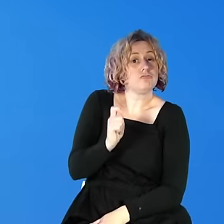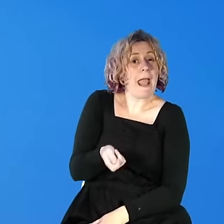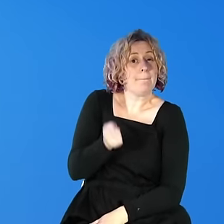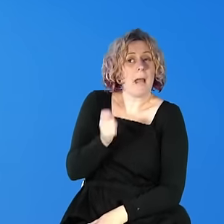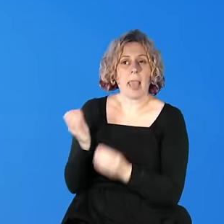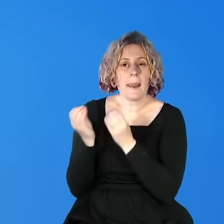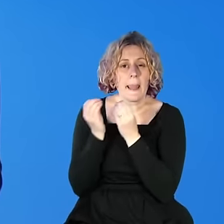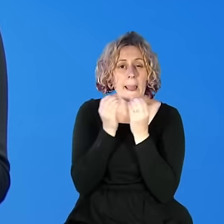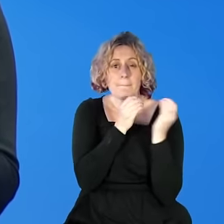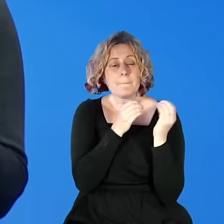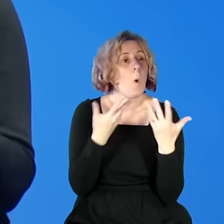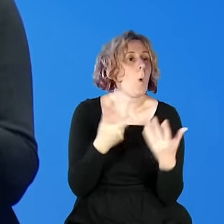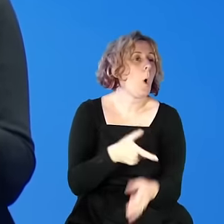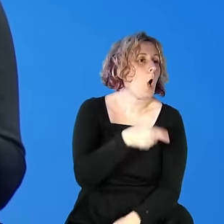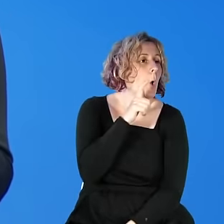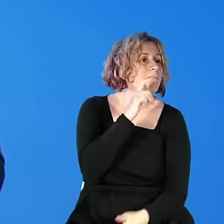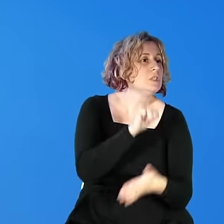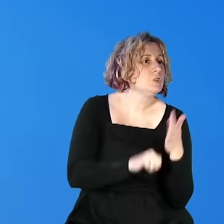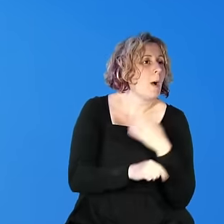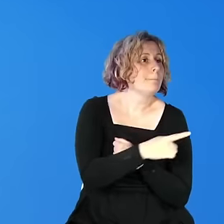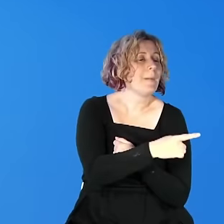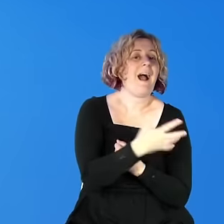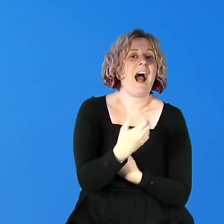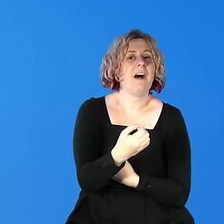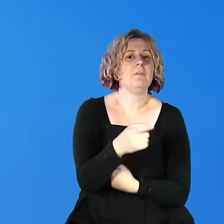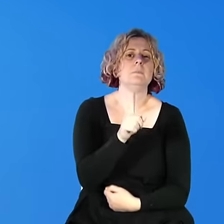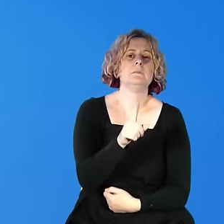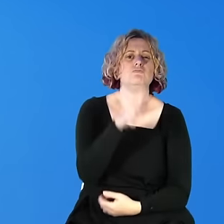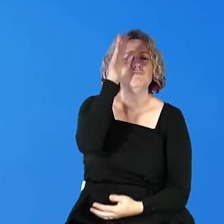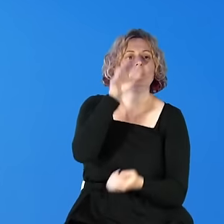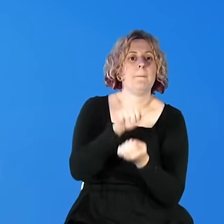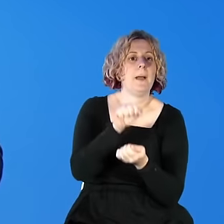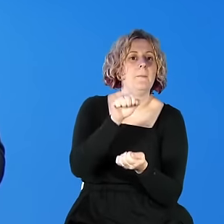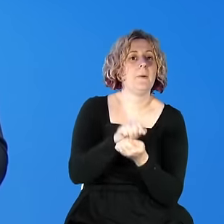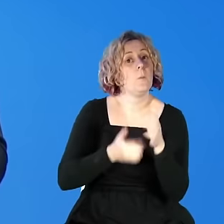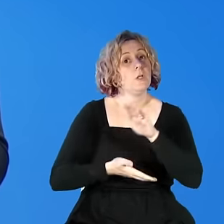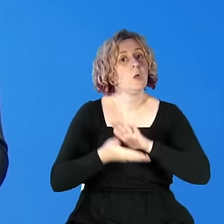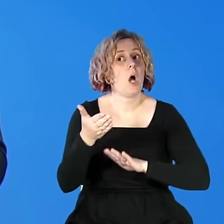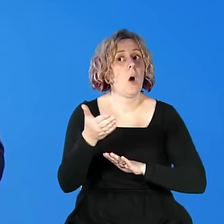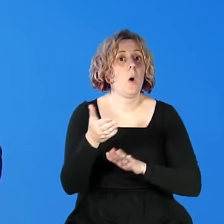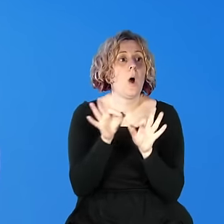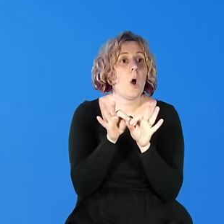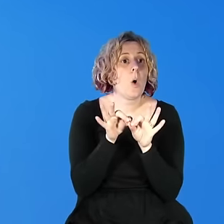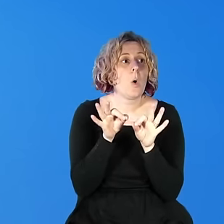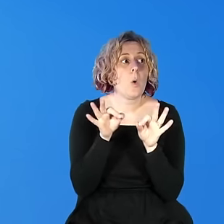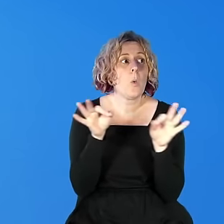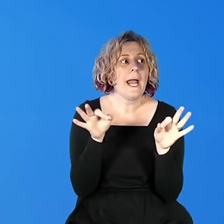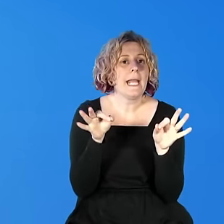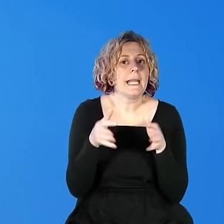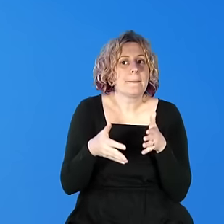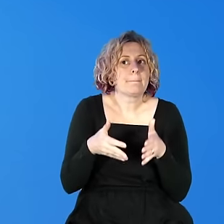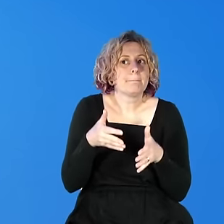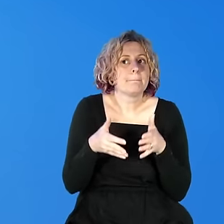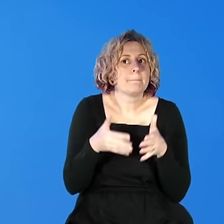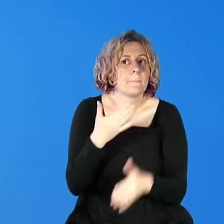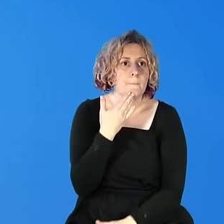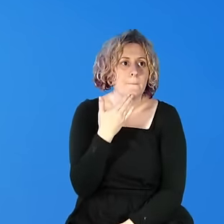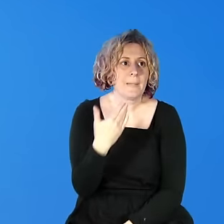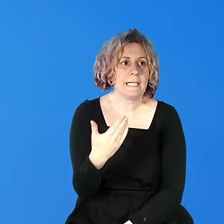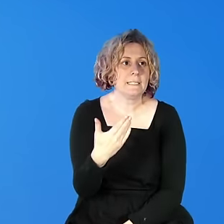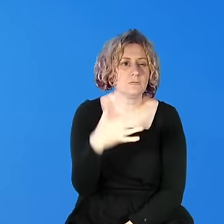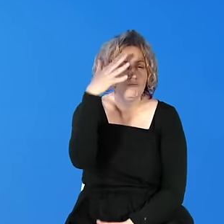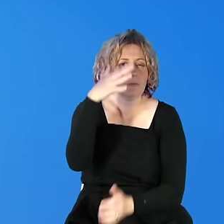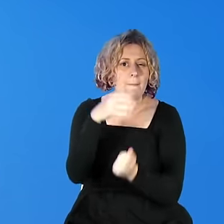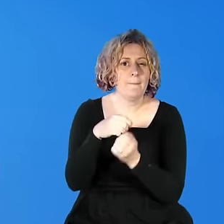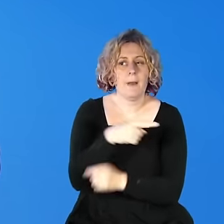shop. But please remember that when you do choose to leave the site, to do so quietly and carefully, being mindful of those that live around